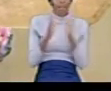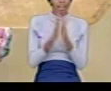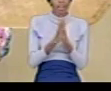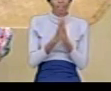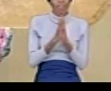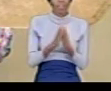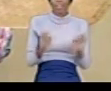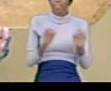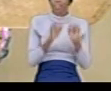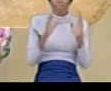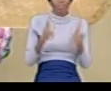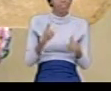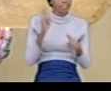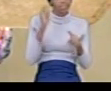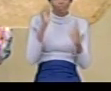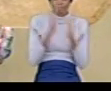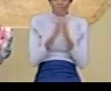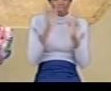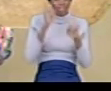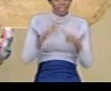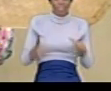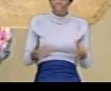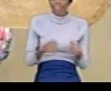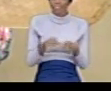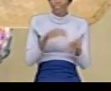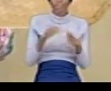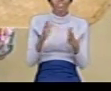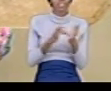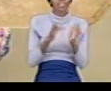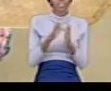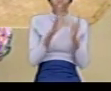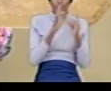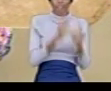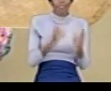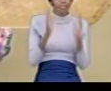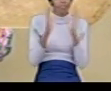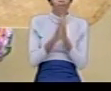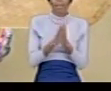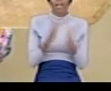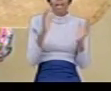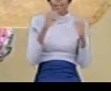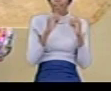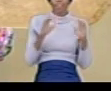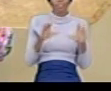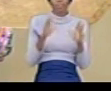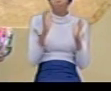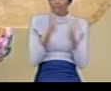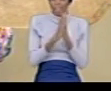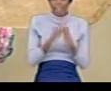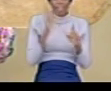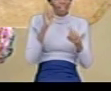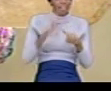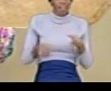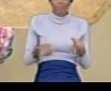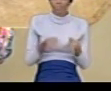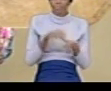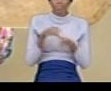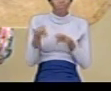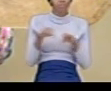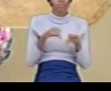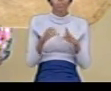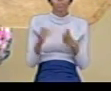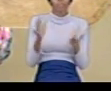prayer, nothing prayer cannot do. Jesus answer prayer, nothing prayer cannot